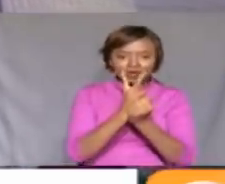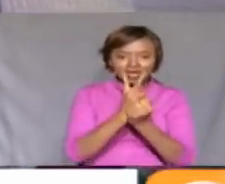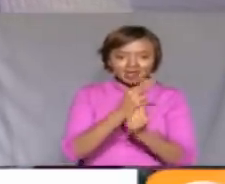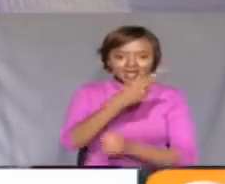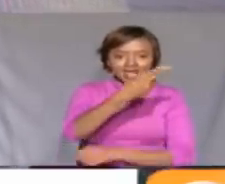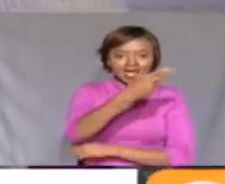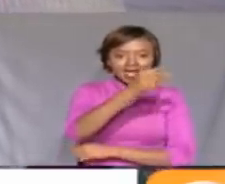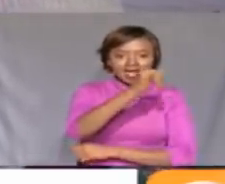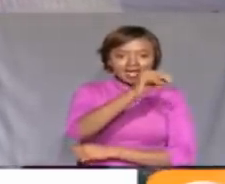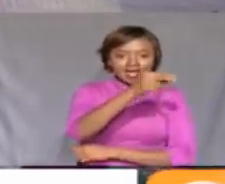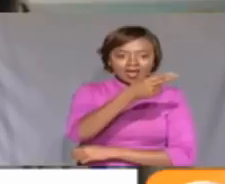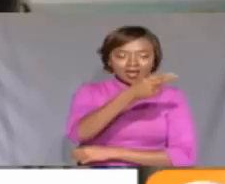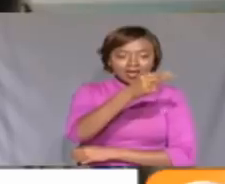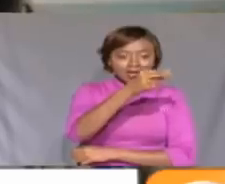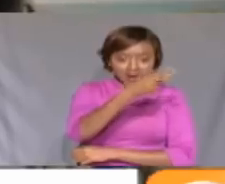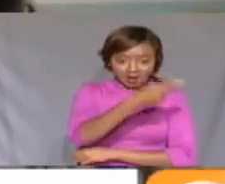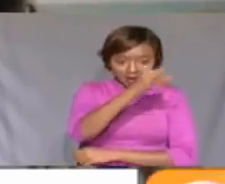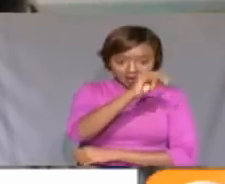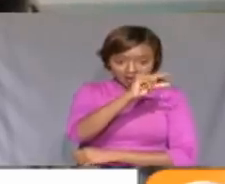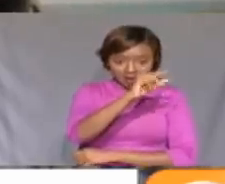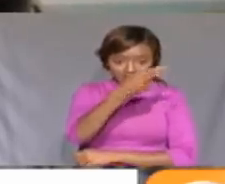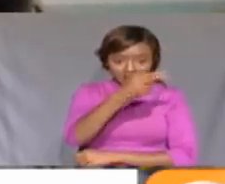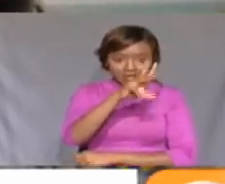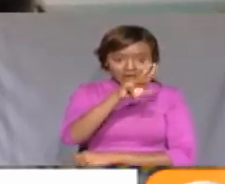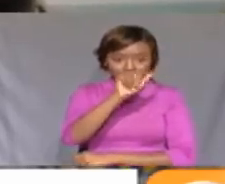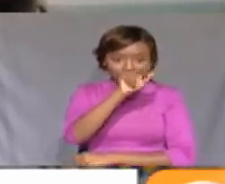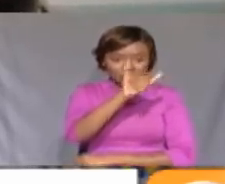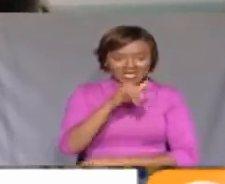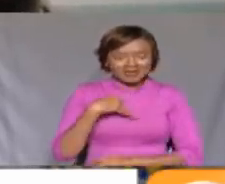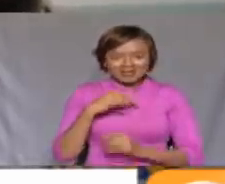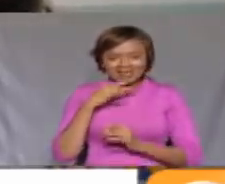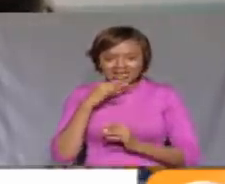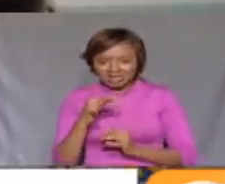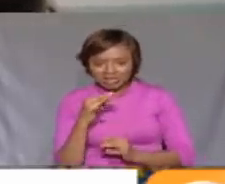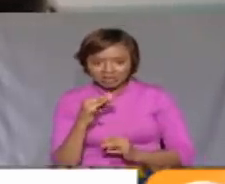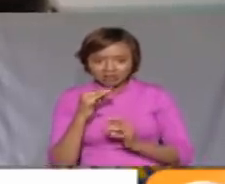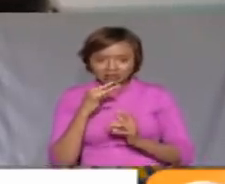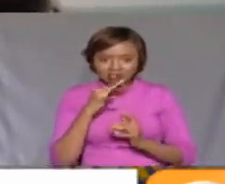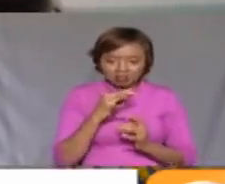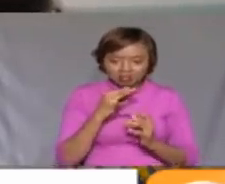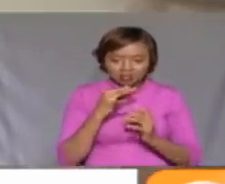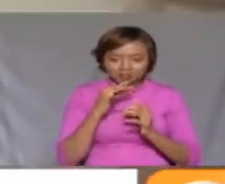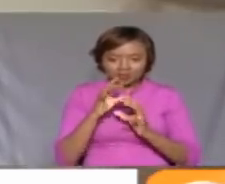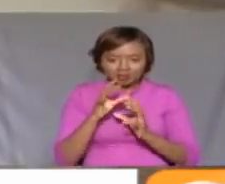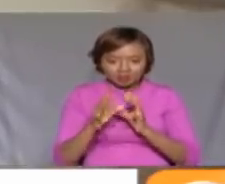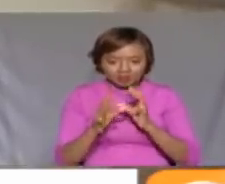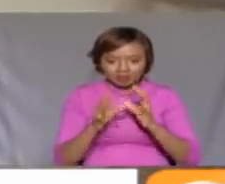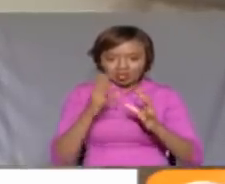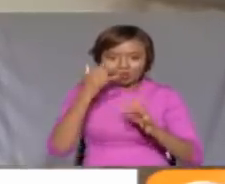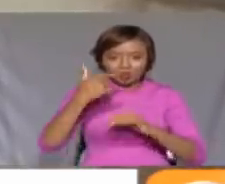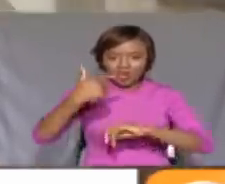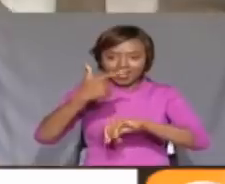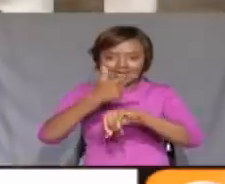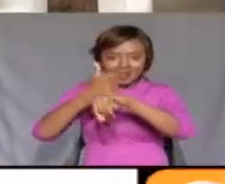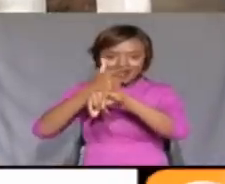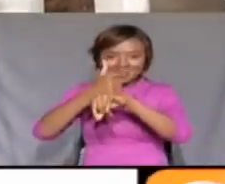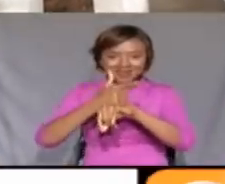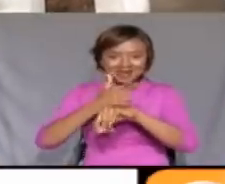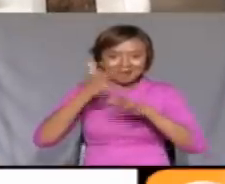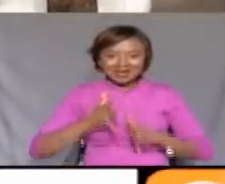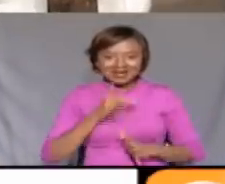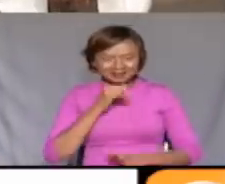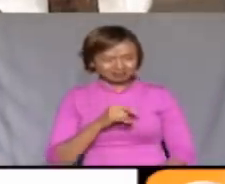in South C, and I rambled and stammered as the camera appeared to make monstrous faces at